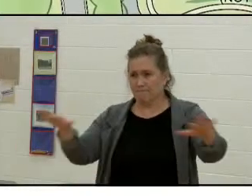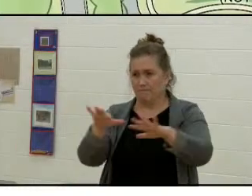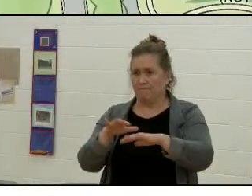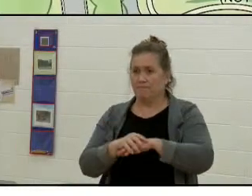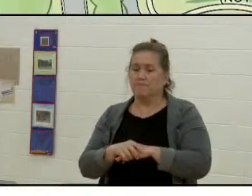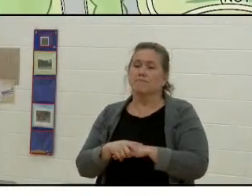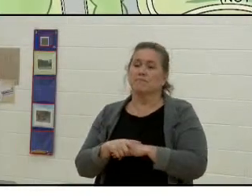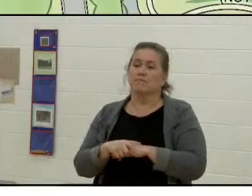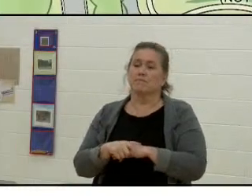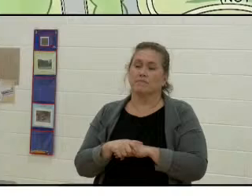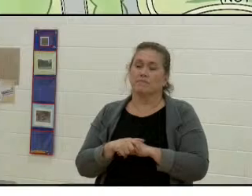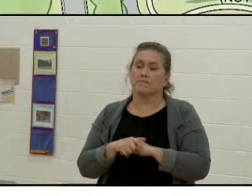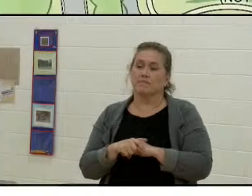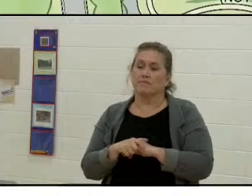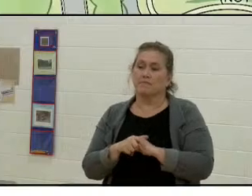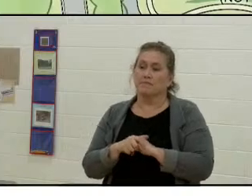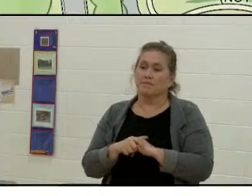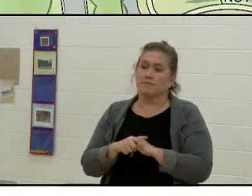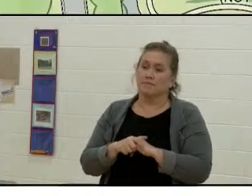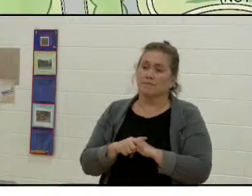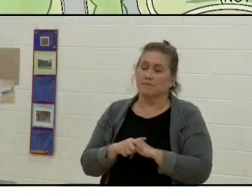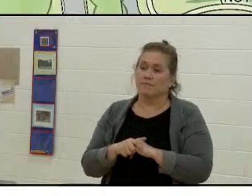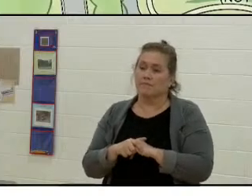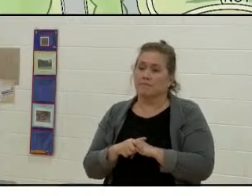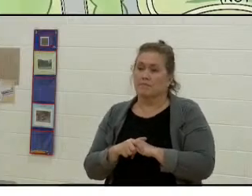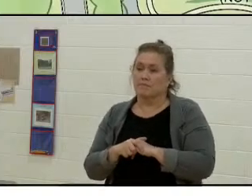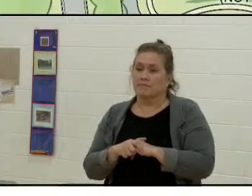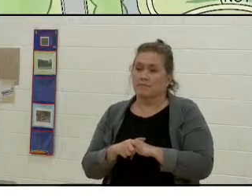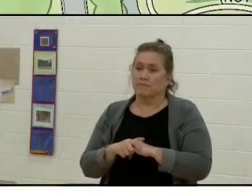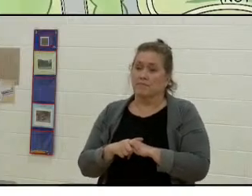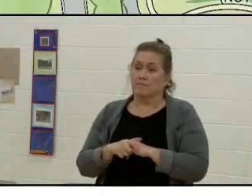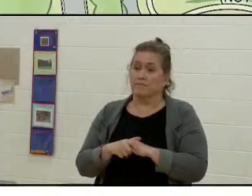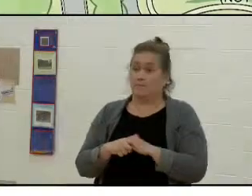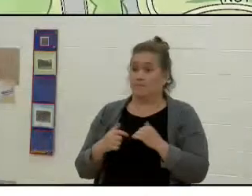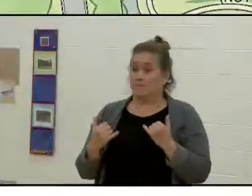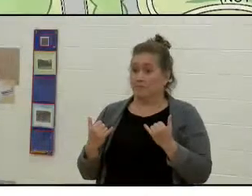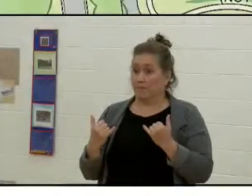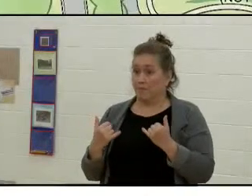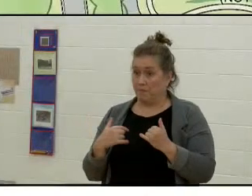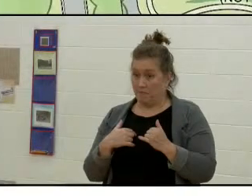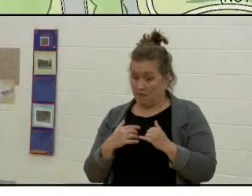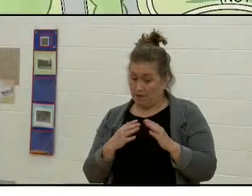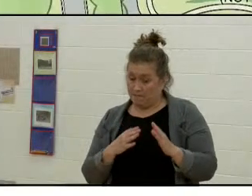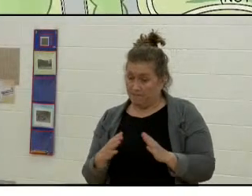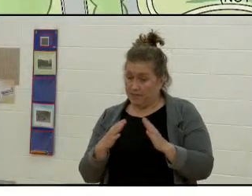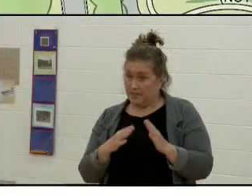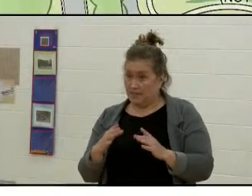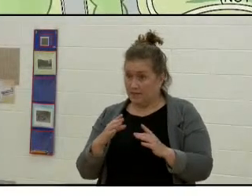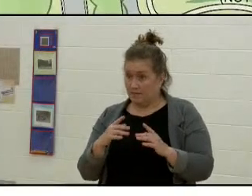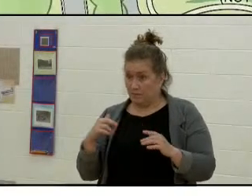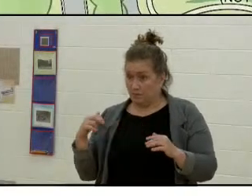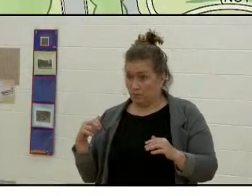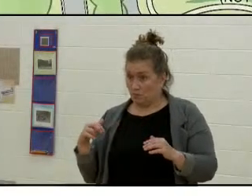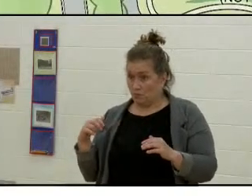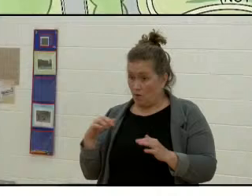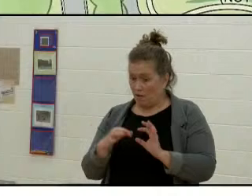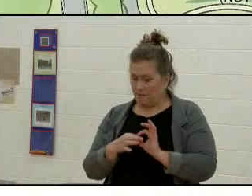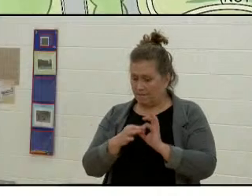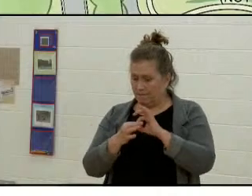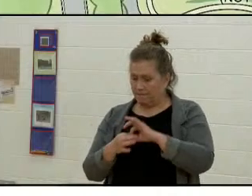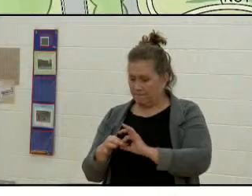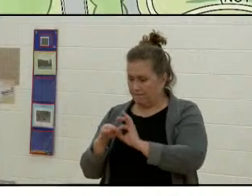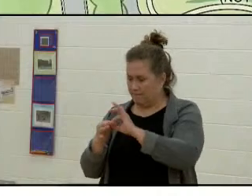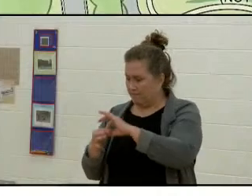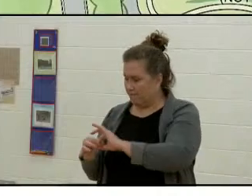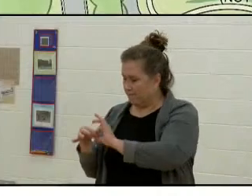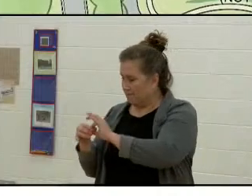we're doing that here are planning for these connections so people can hop on and hop off the pump track at multiple different points,